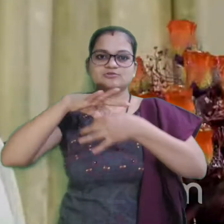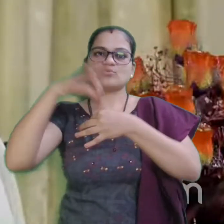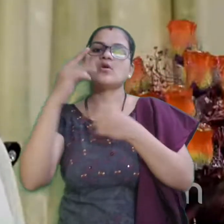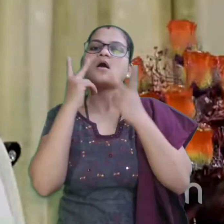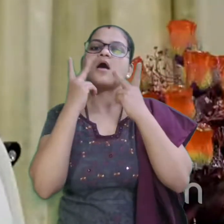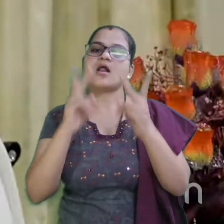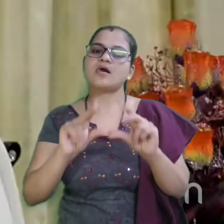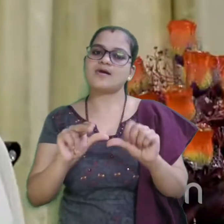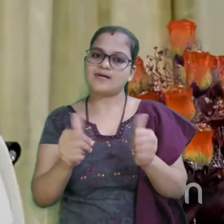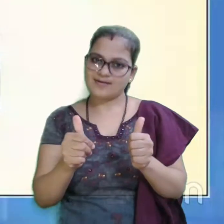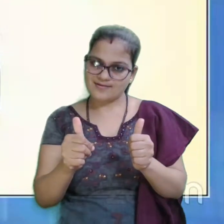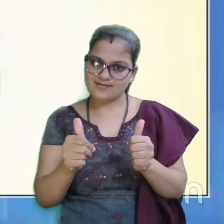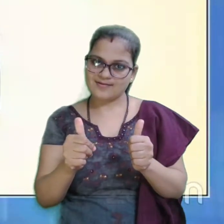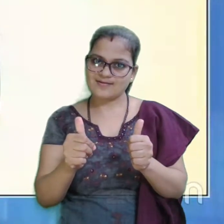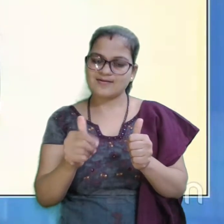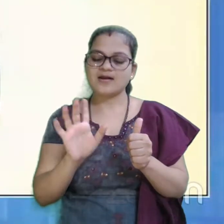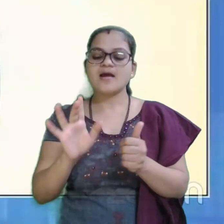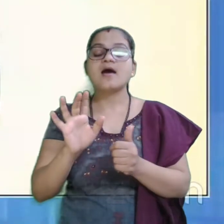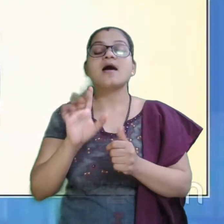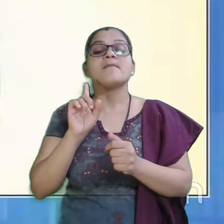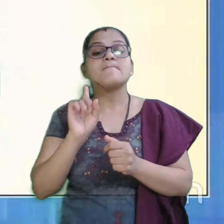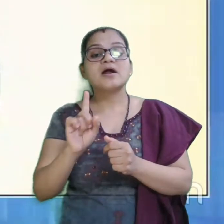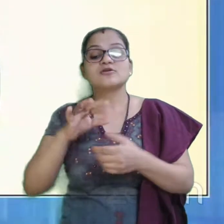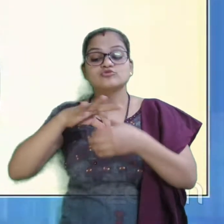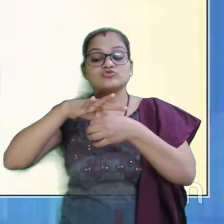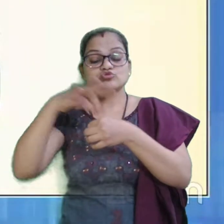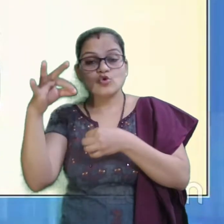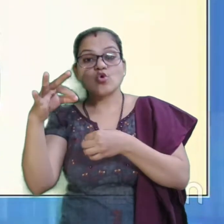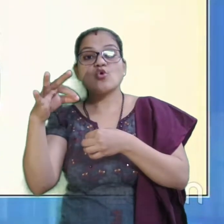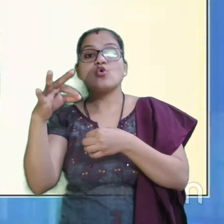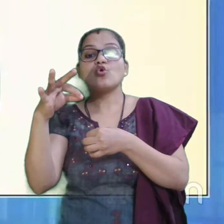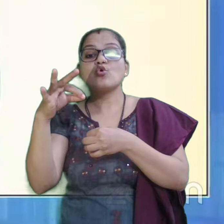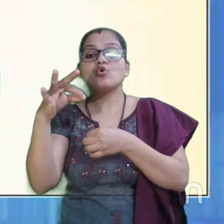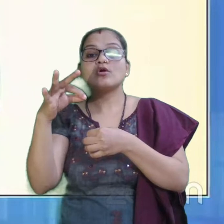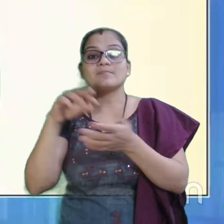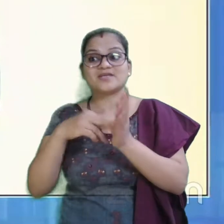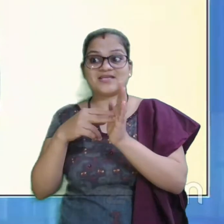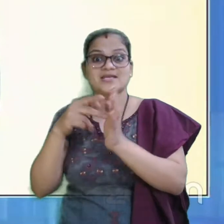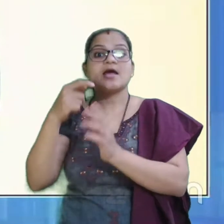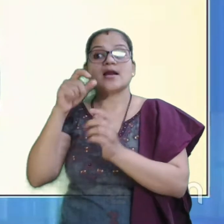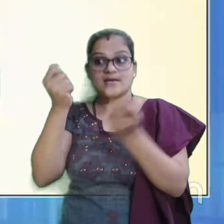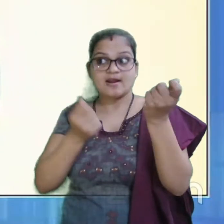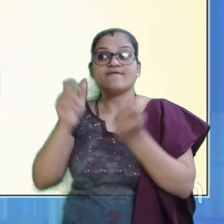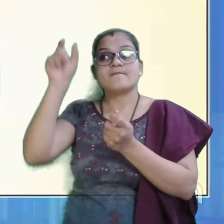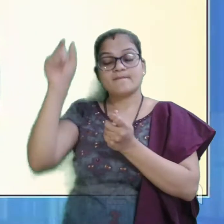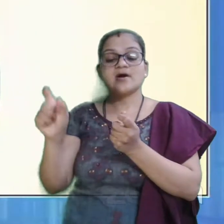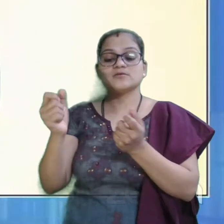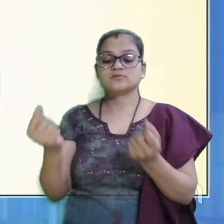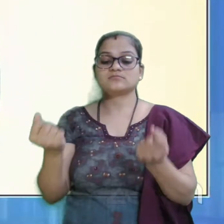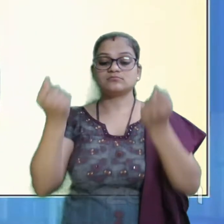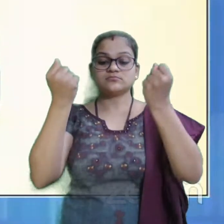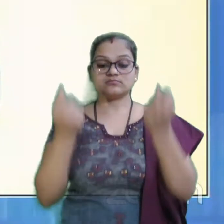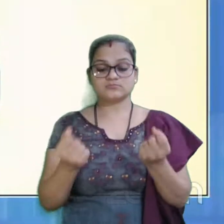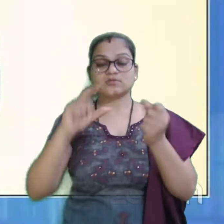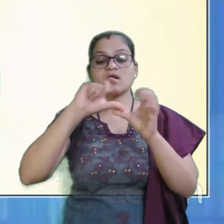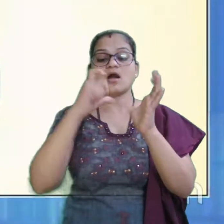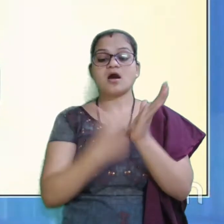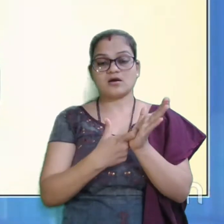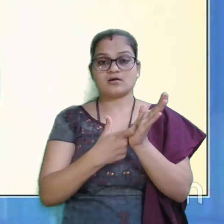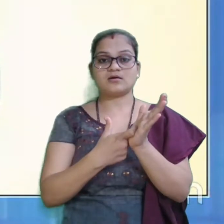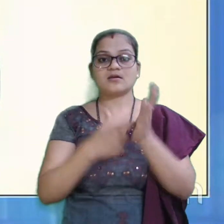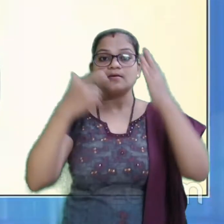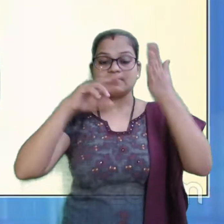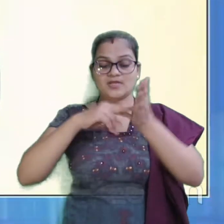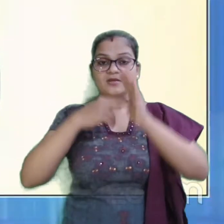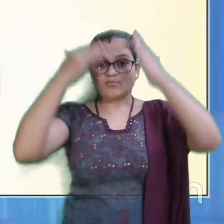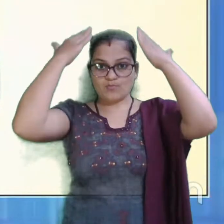body and the soul. So soul has to have a proper place to sit in this car so that it can drive this body.